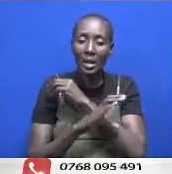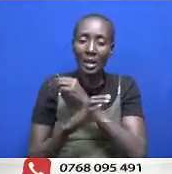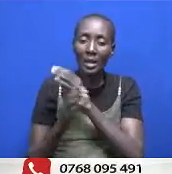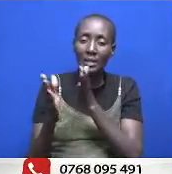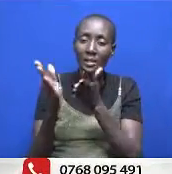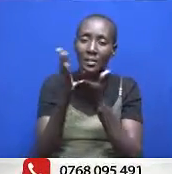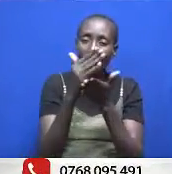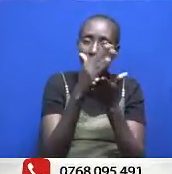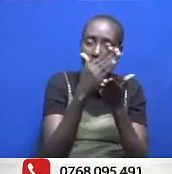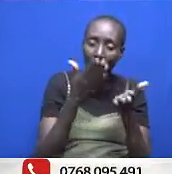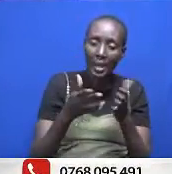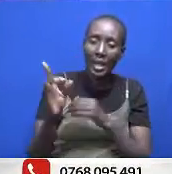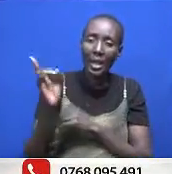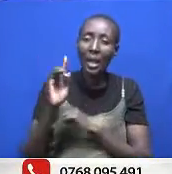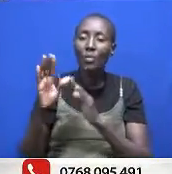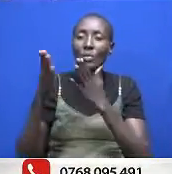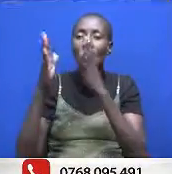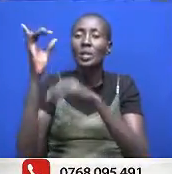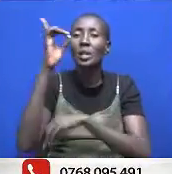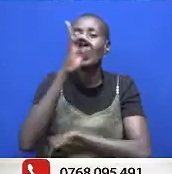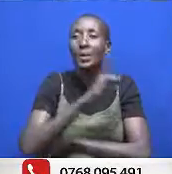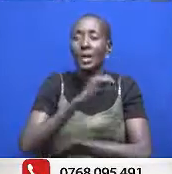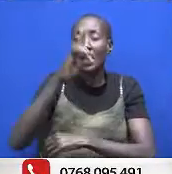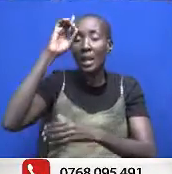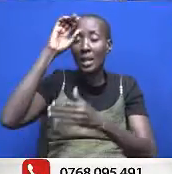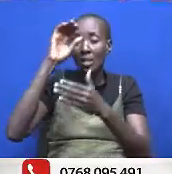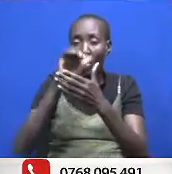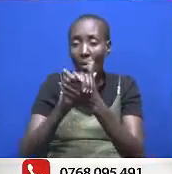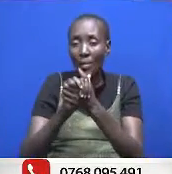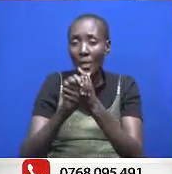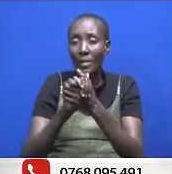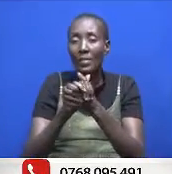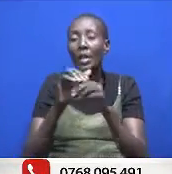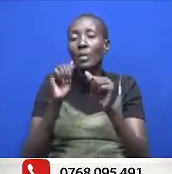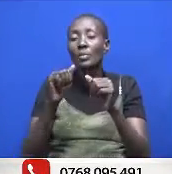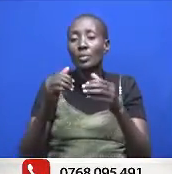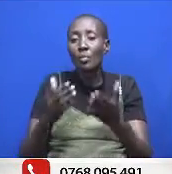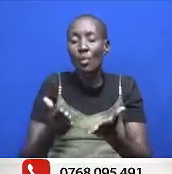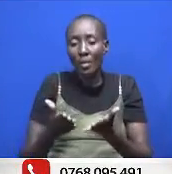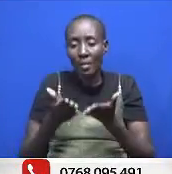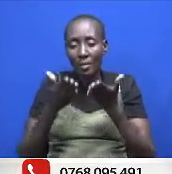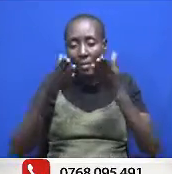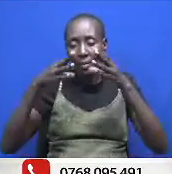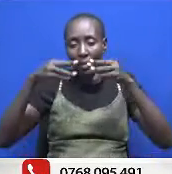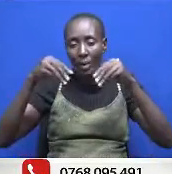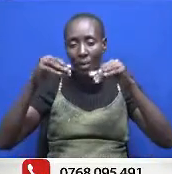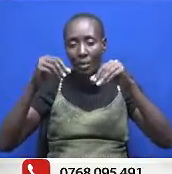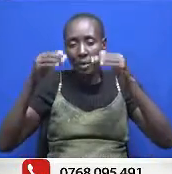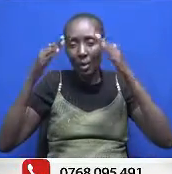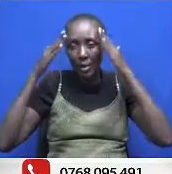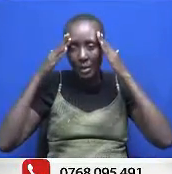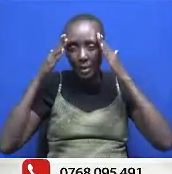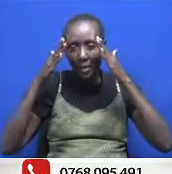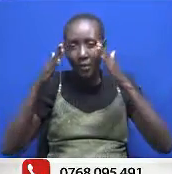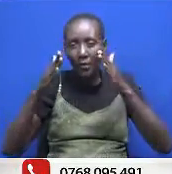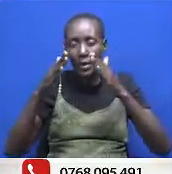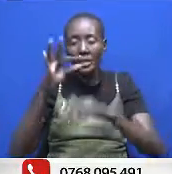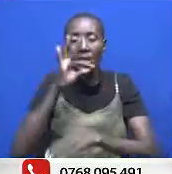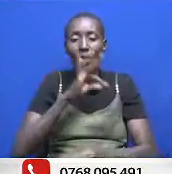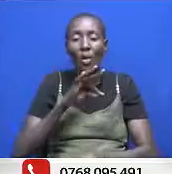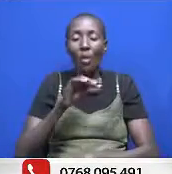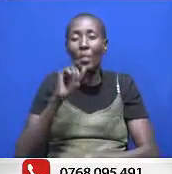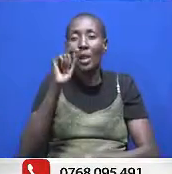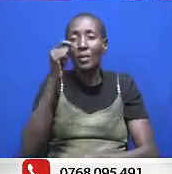Nairobi kuadhimisha siku hii, ni imani kuwa viwango vya ubora wa bidhaa humu nchini zitatiliwa maanani ili kumfaidi Mkenya